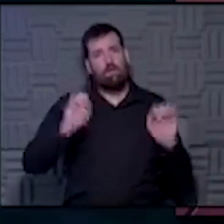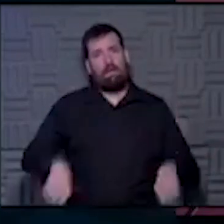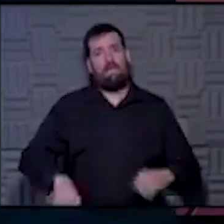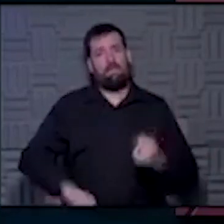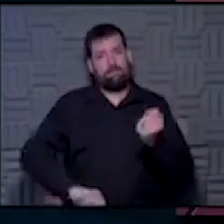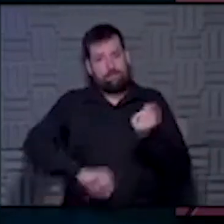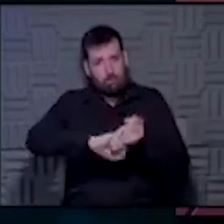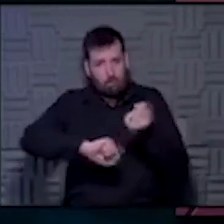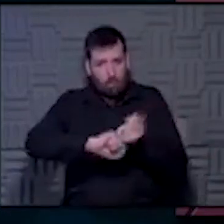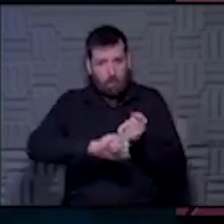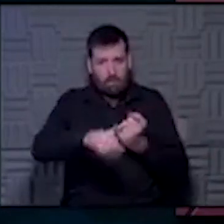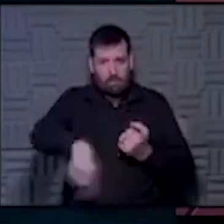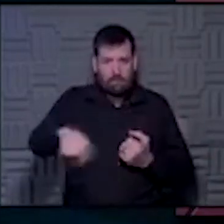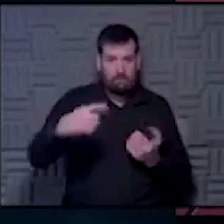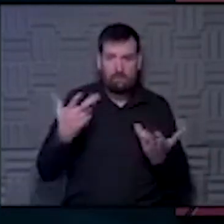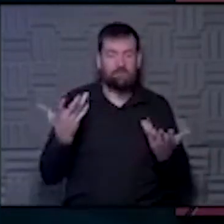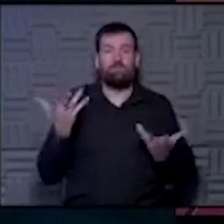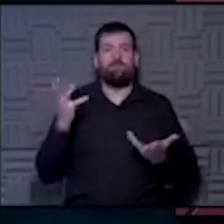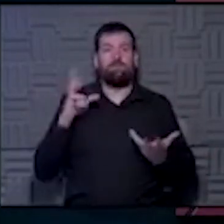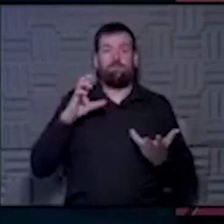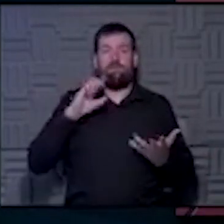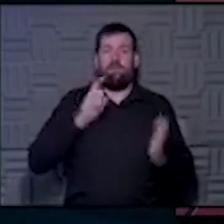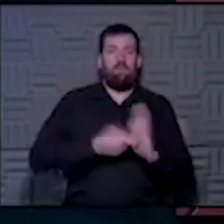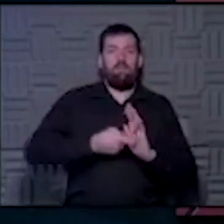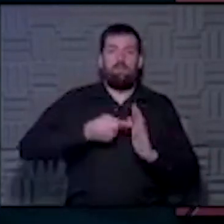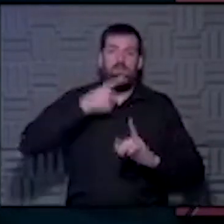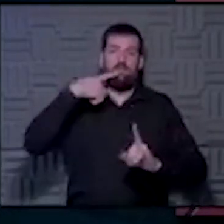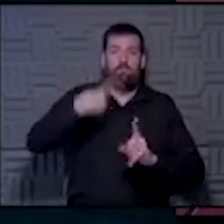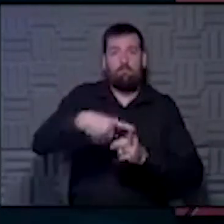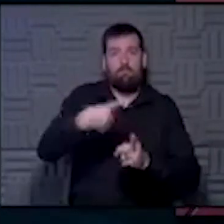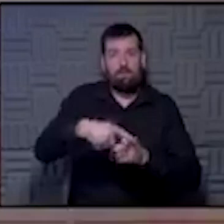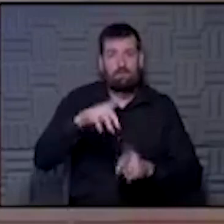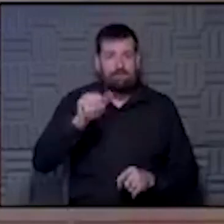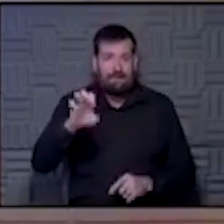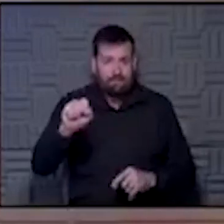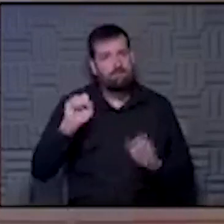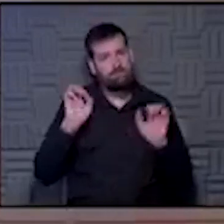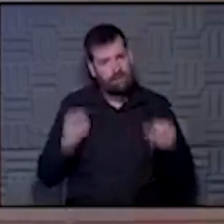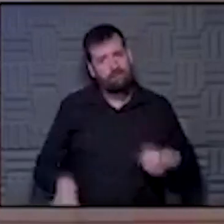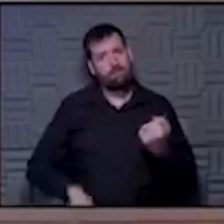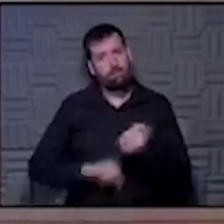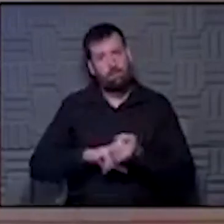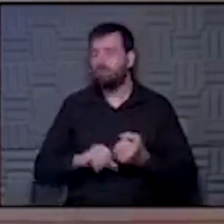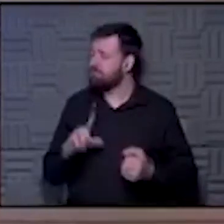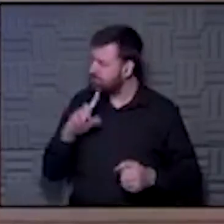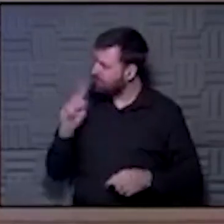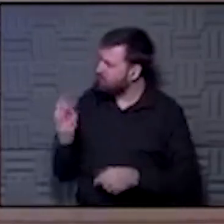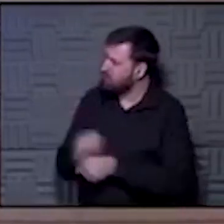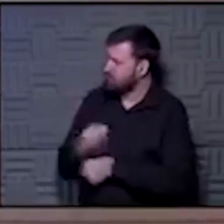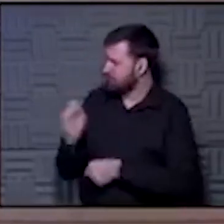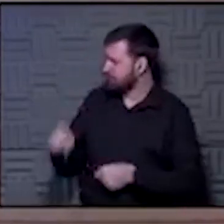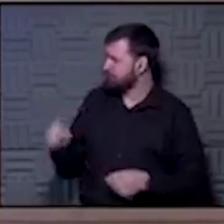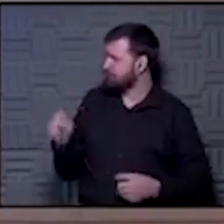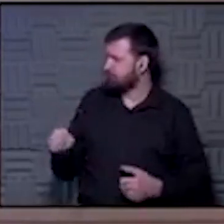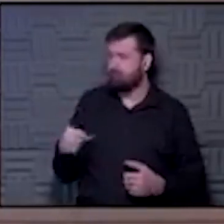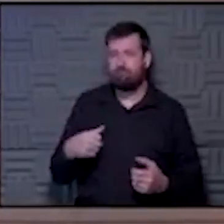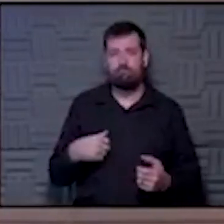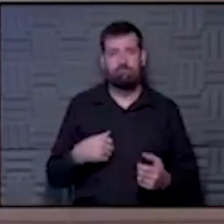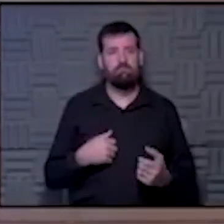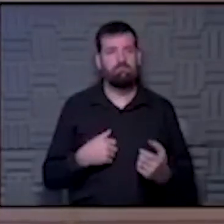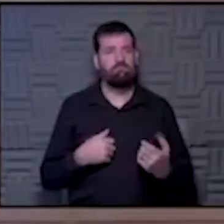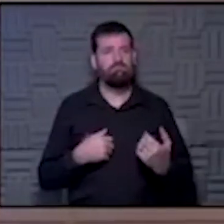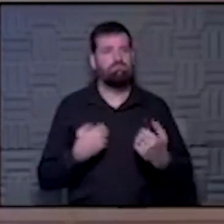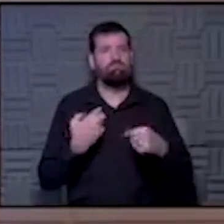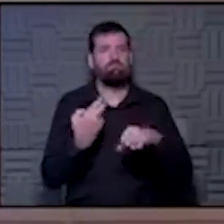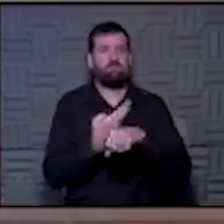facilities who find themselves with positive patients in their care as well. Absolutely. So, just using the